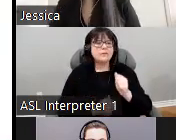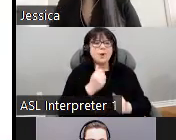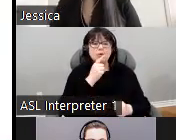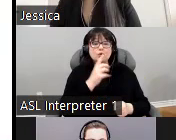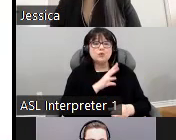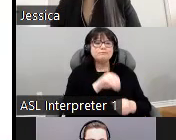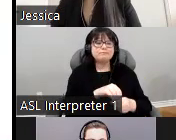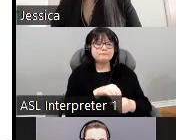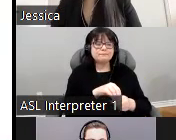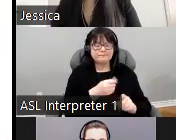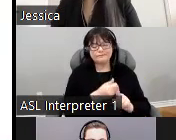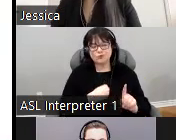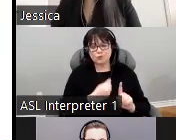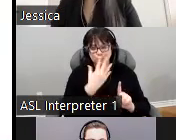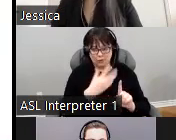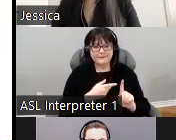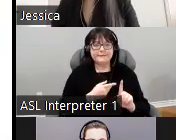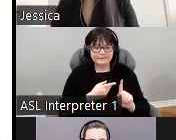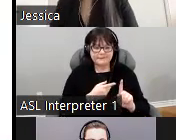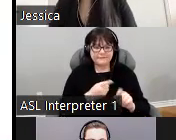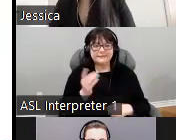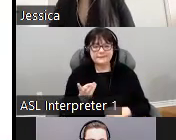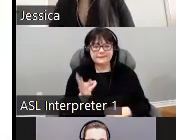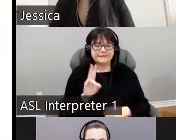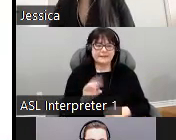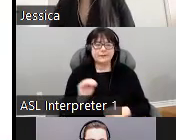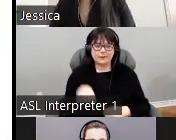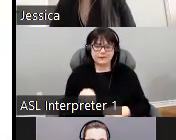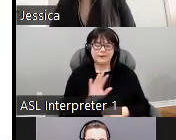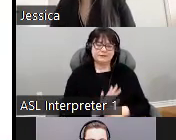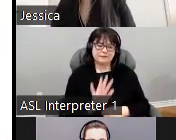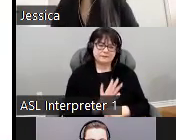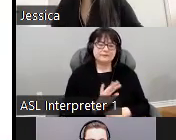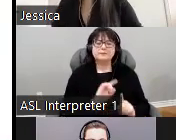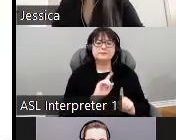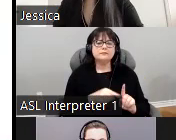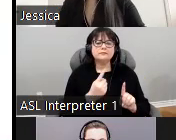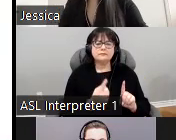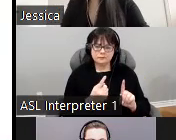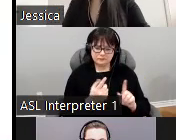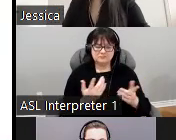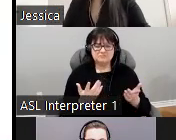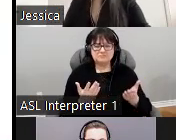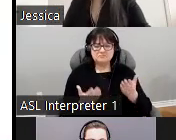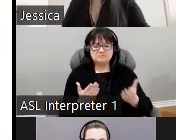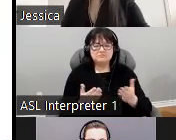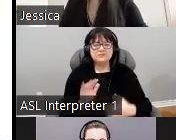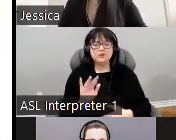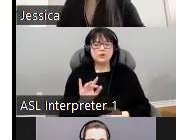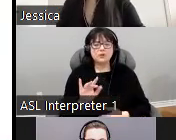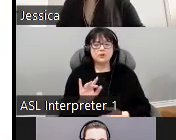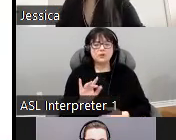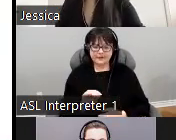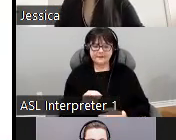Caucasian, so about 67%, with only approximately a quarter of participants being Black and